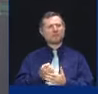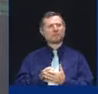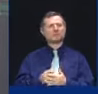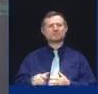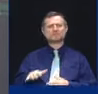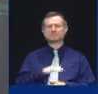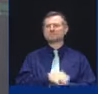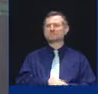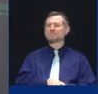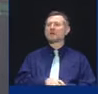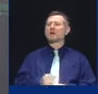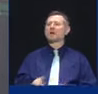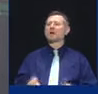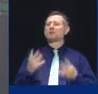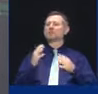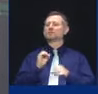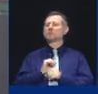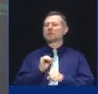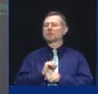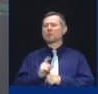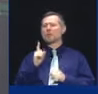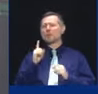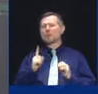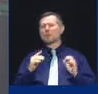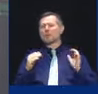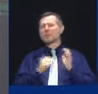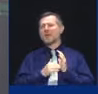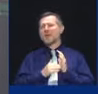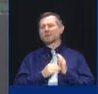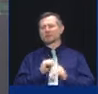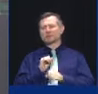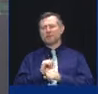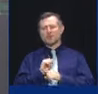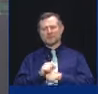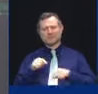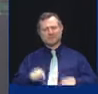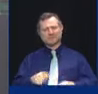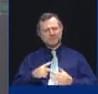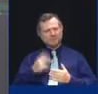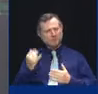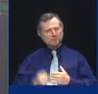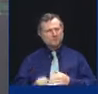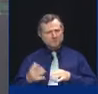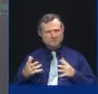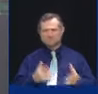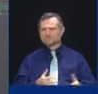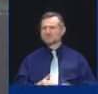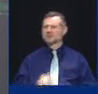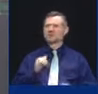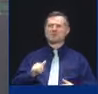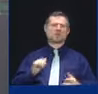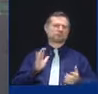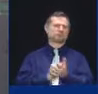1,000 jobs created by this project, and that's what it's all about. Thank you.